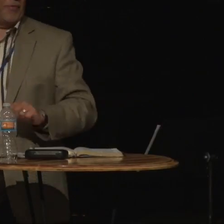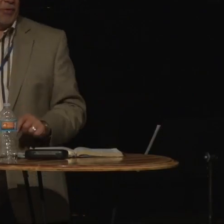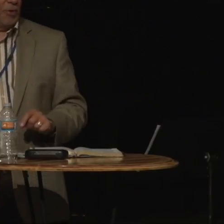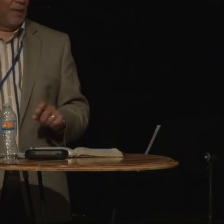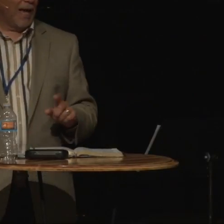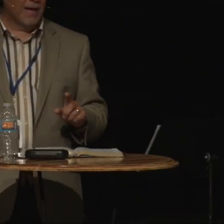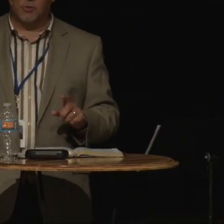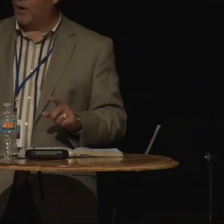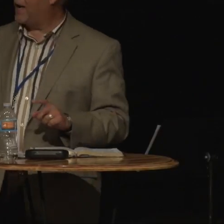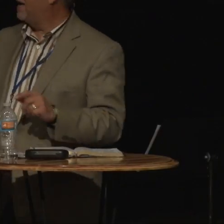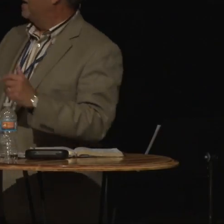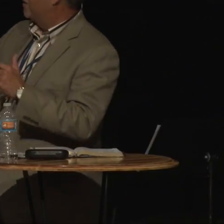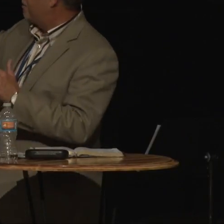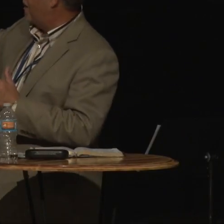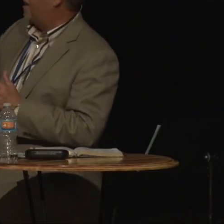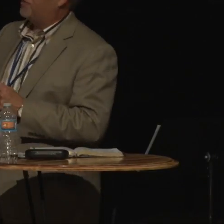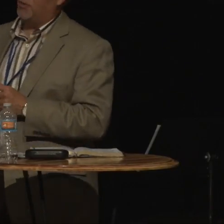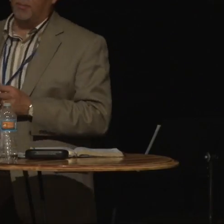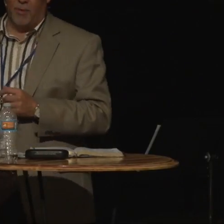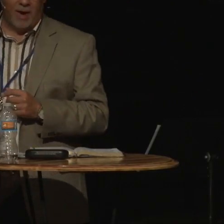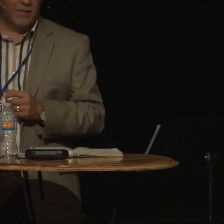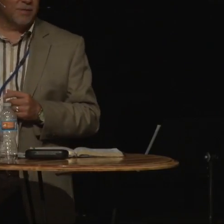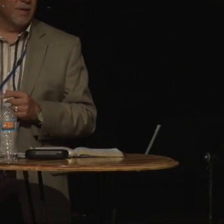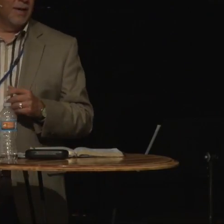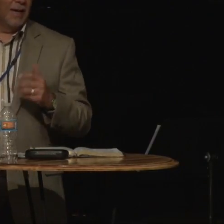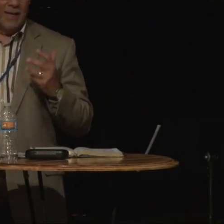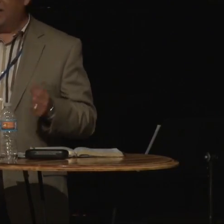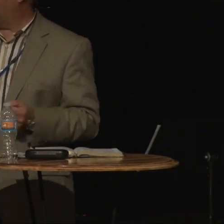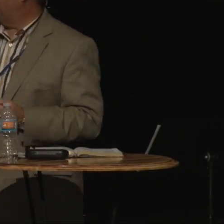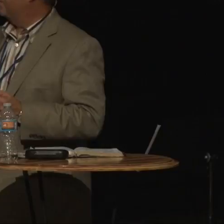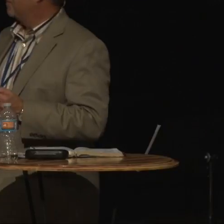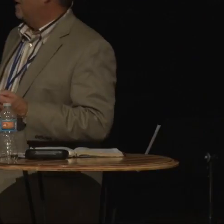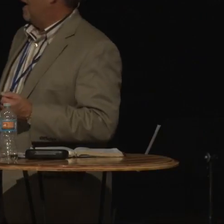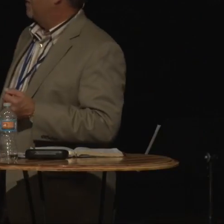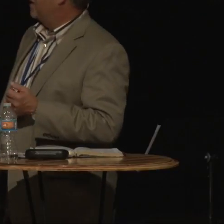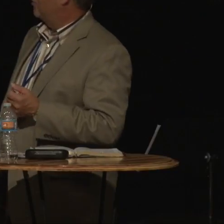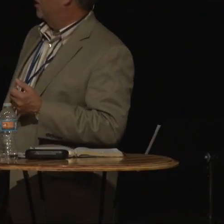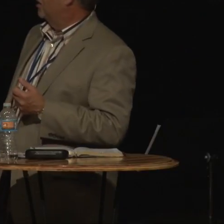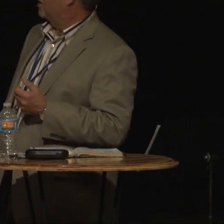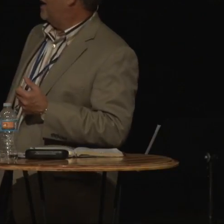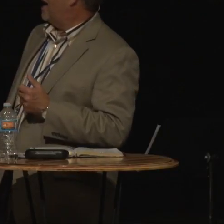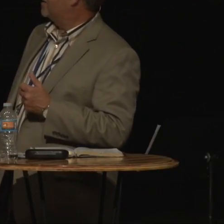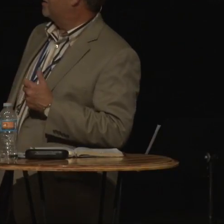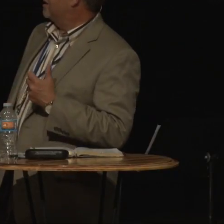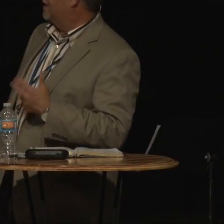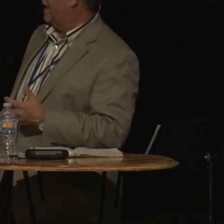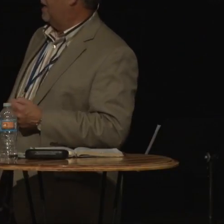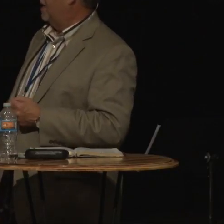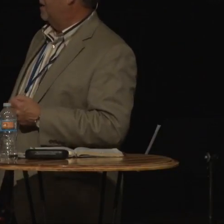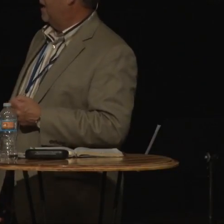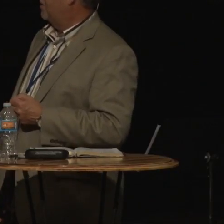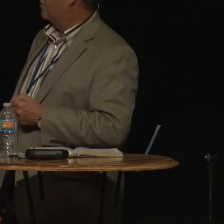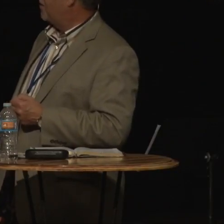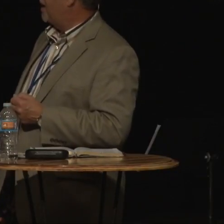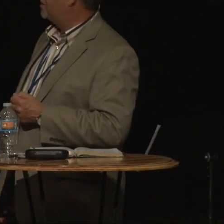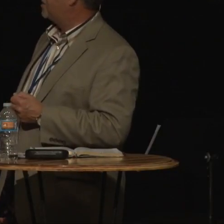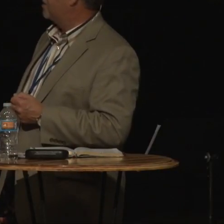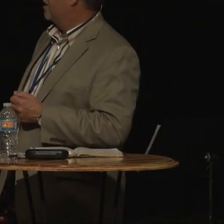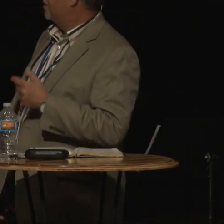the faith to do it God's way, the faith to embrace an enemy. And then we'll look at Gideon